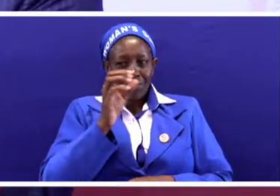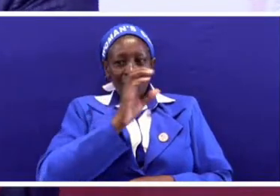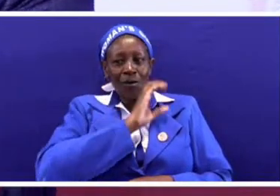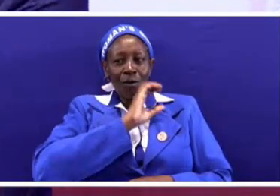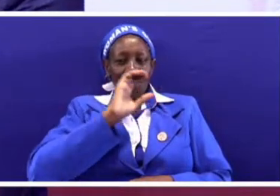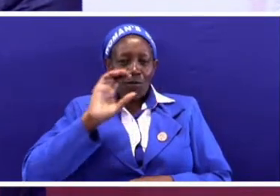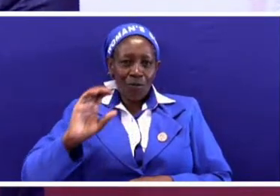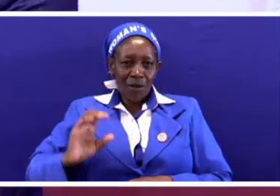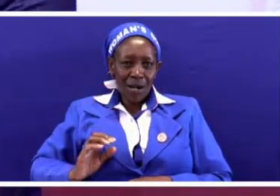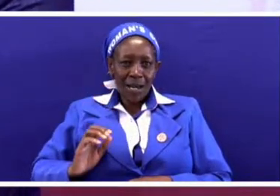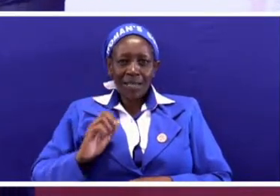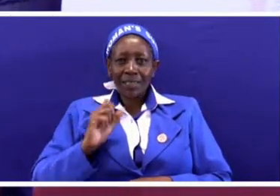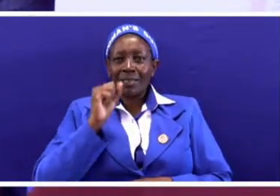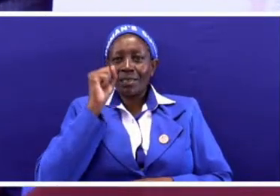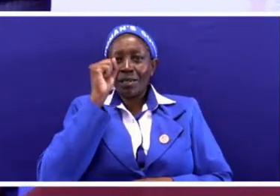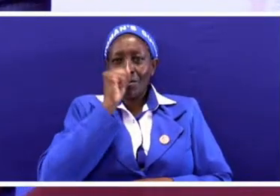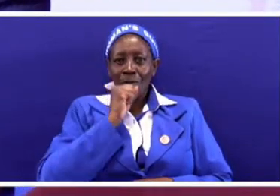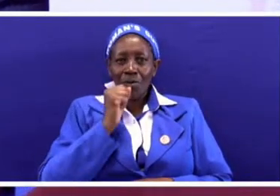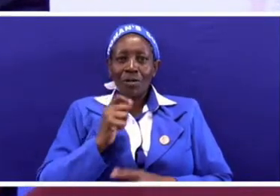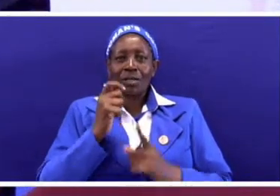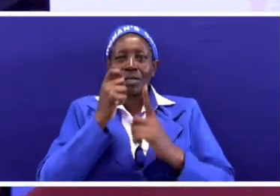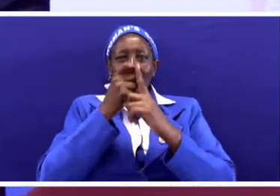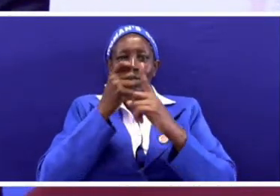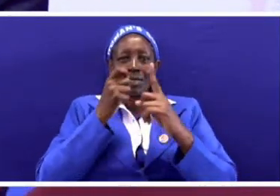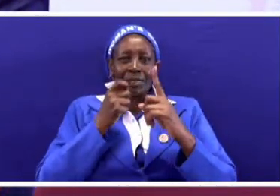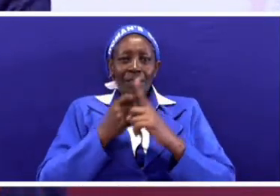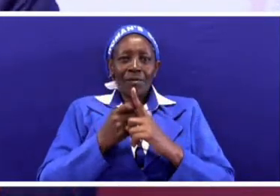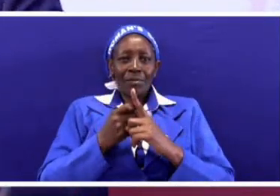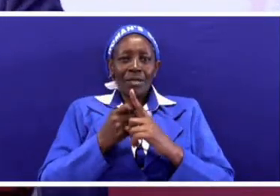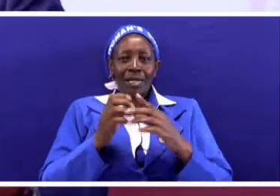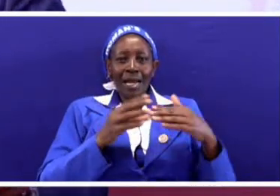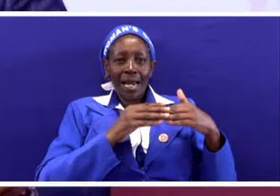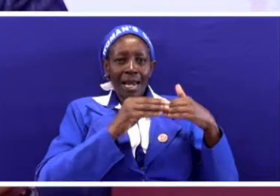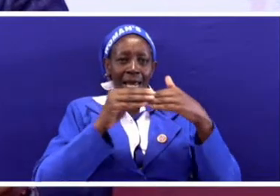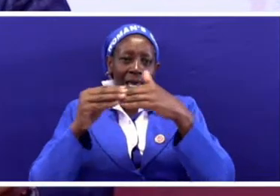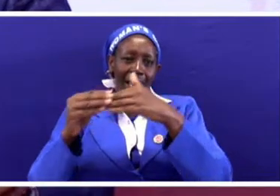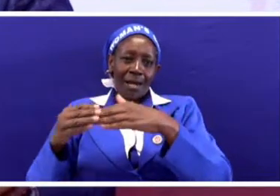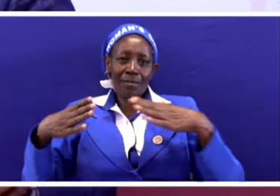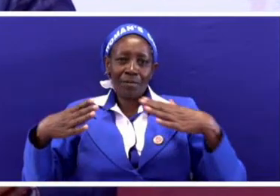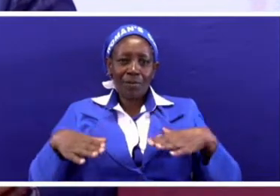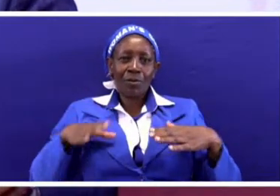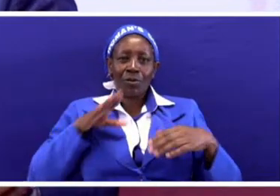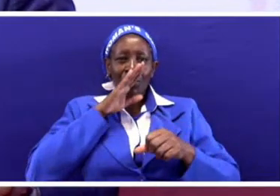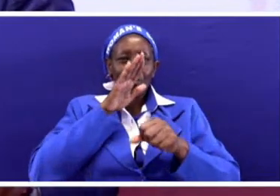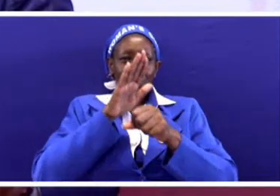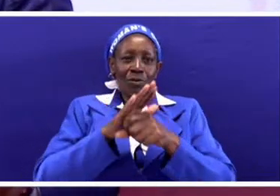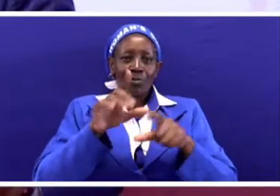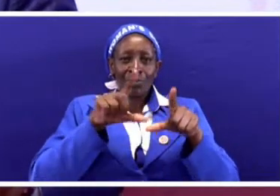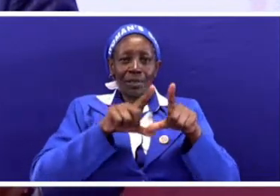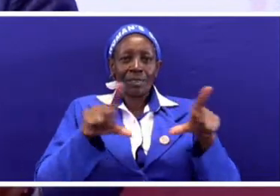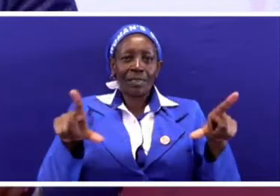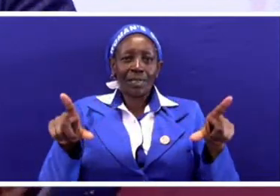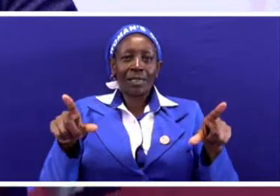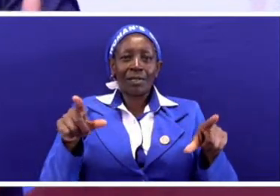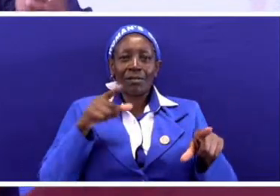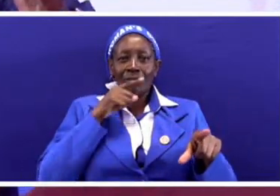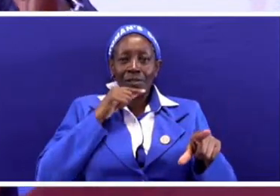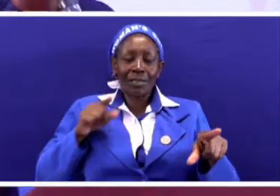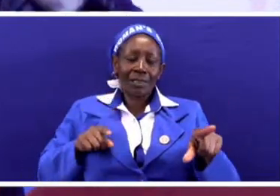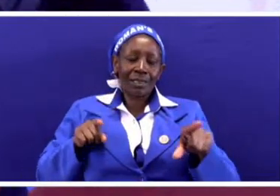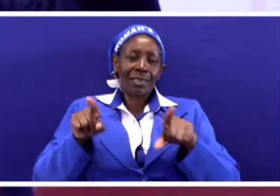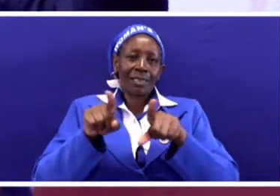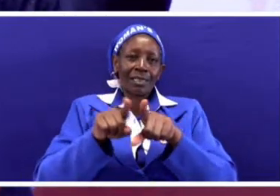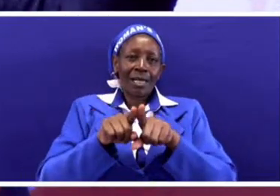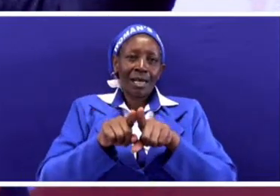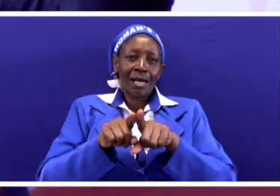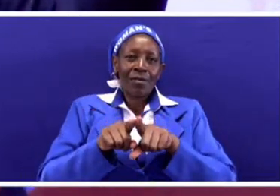who led the people to the promised land. But brothers and sisters, we will